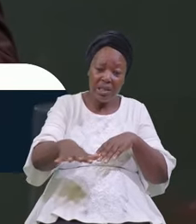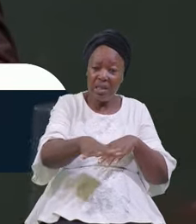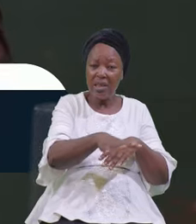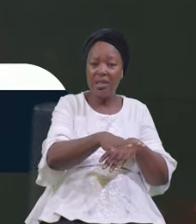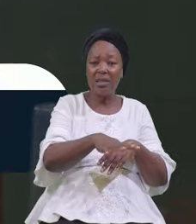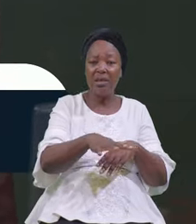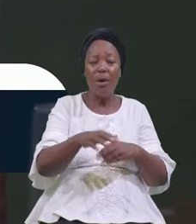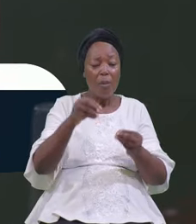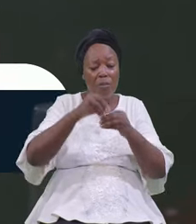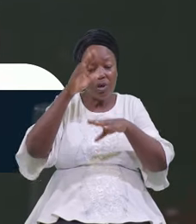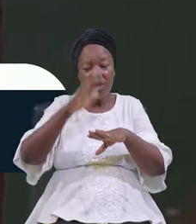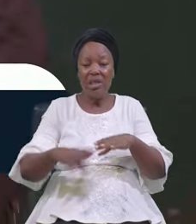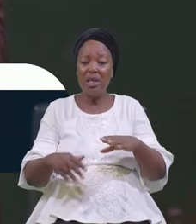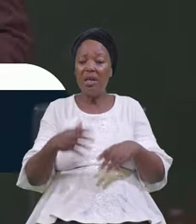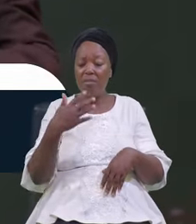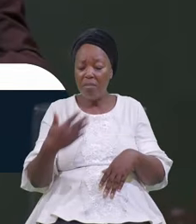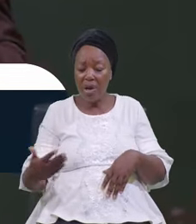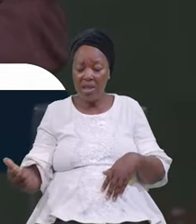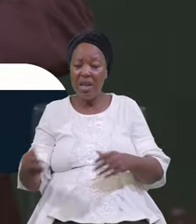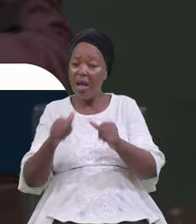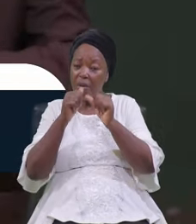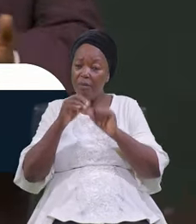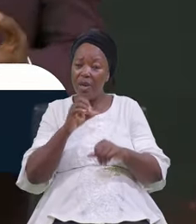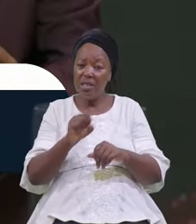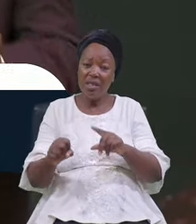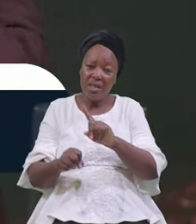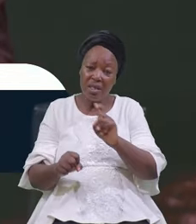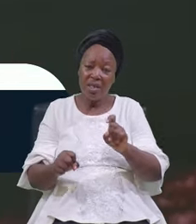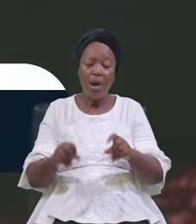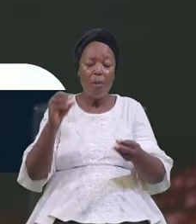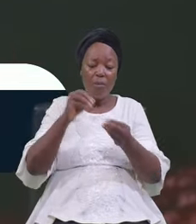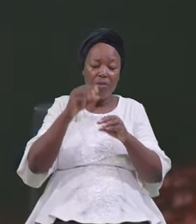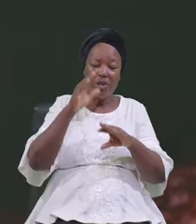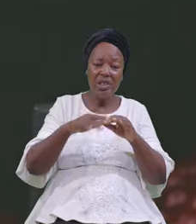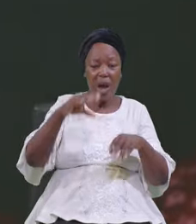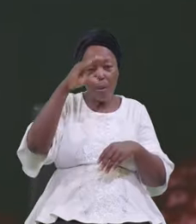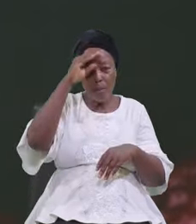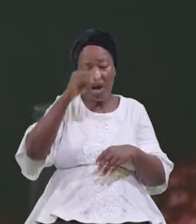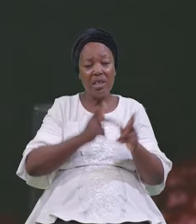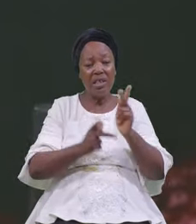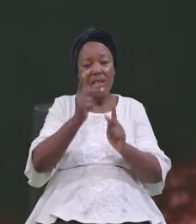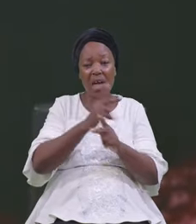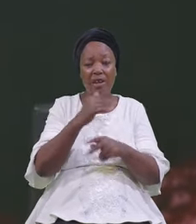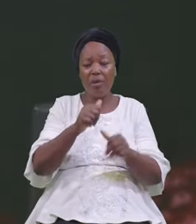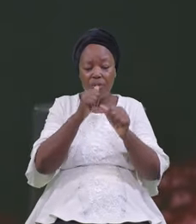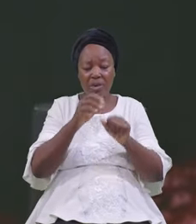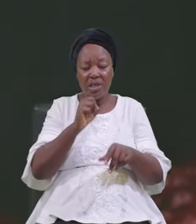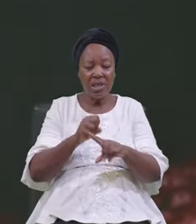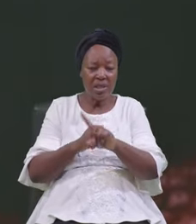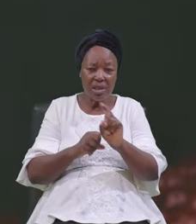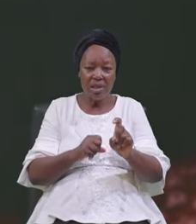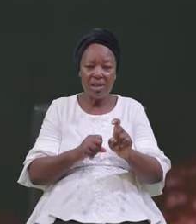than material blessing, more than human kind of blessing,